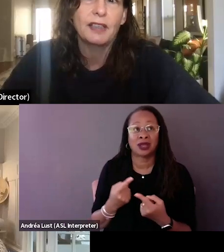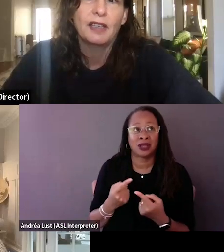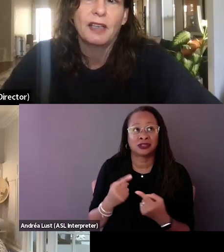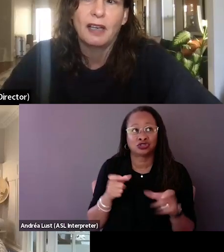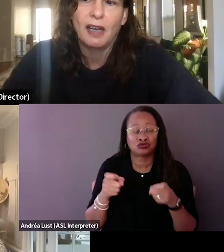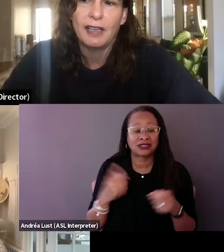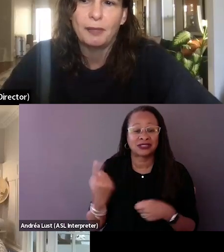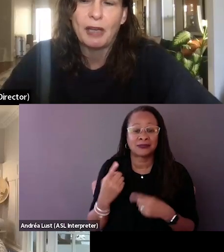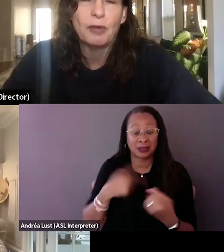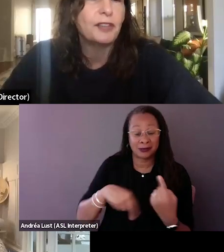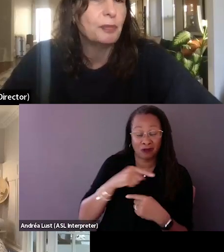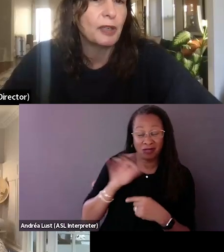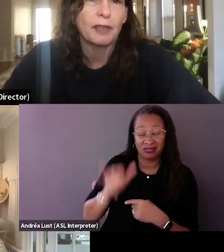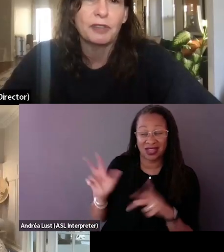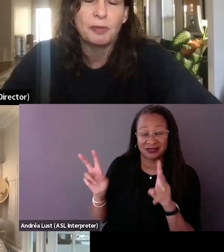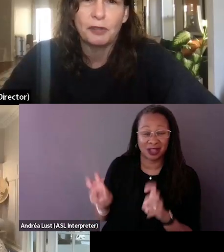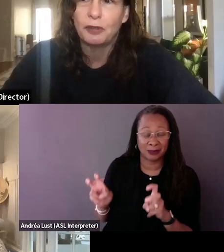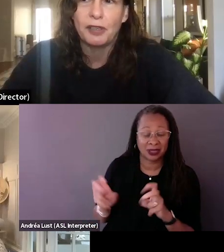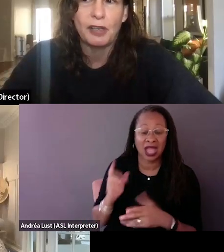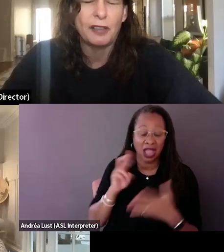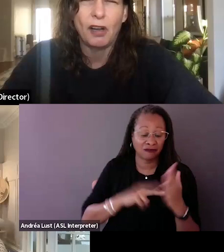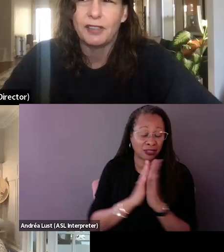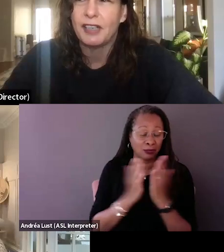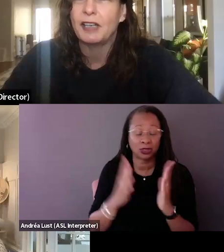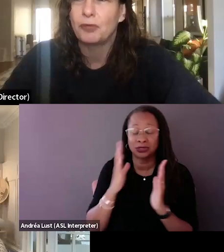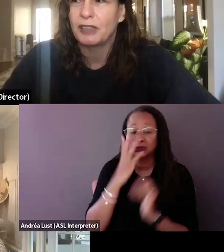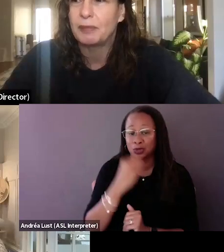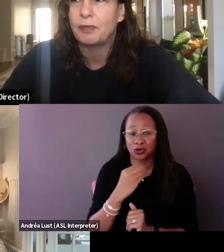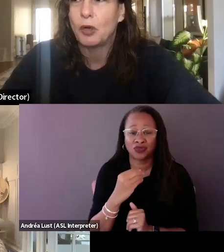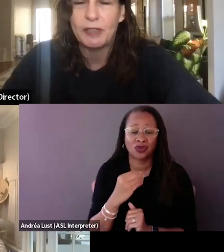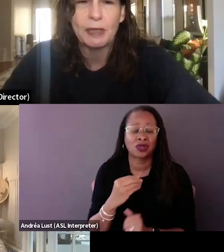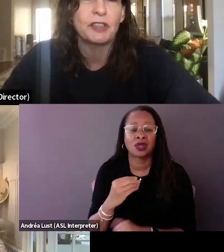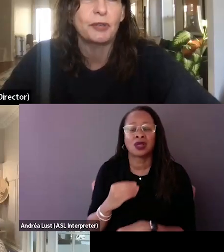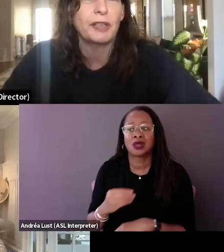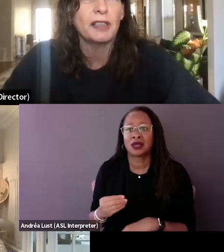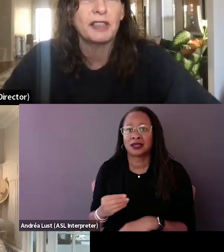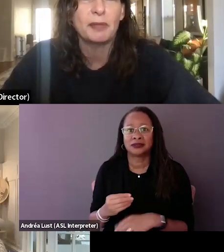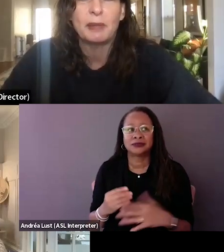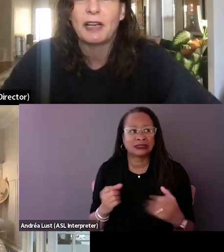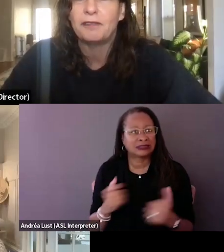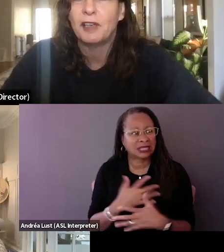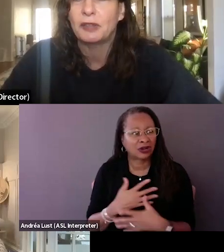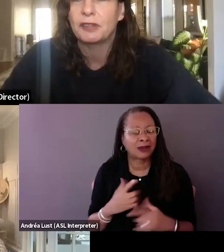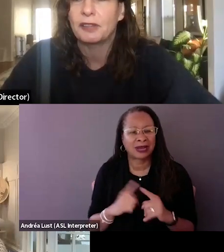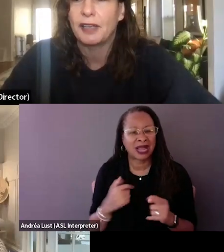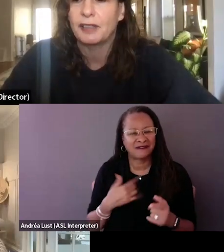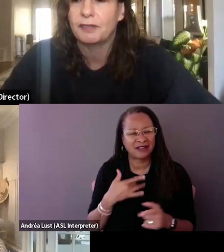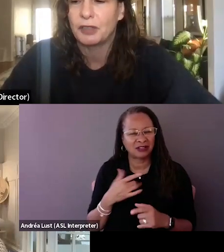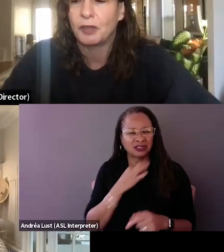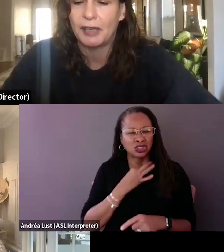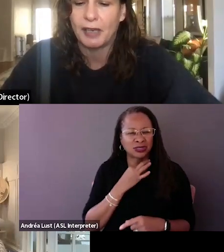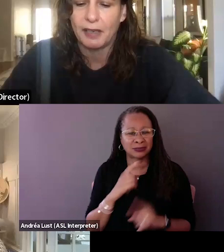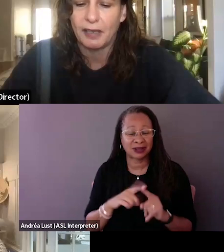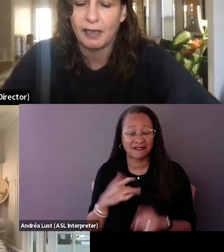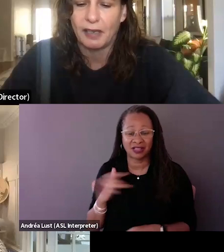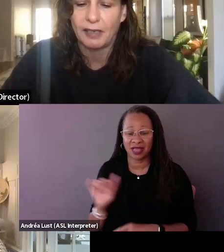And I read the book. It was beautiful and haunting, and it really opened up this curiosity in me. But I felt like, first